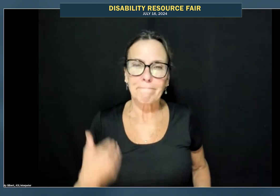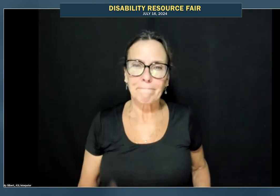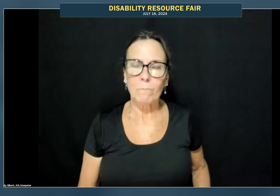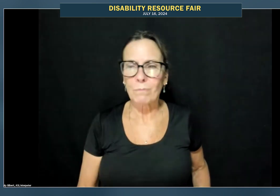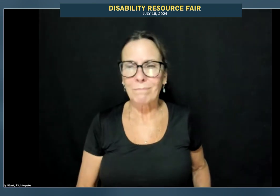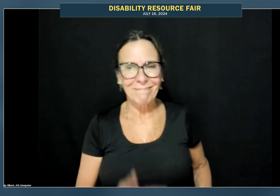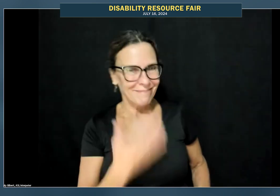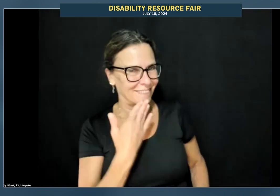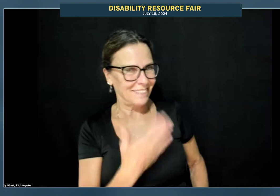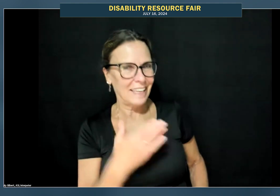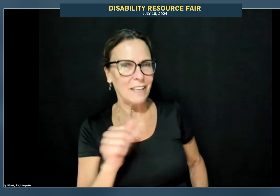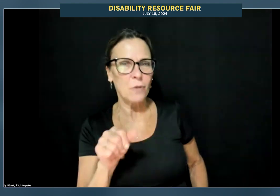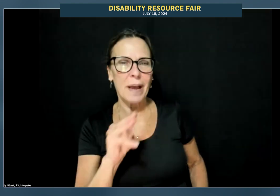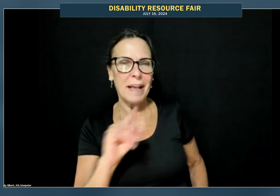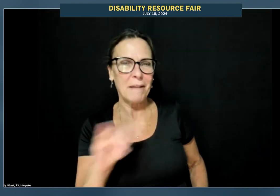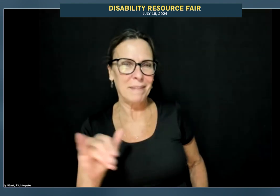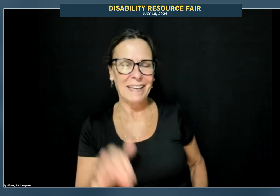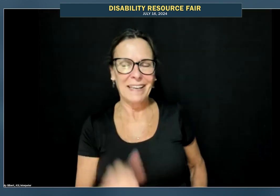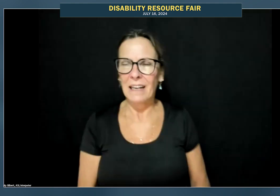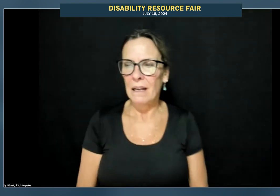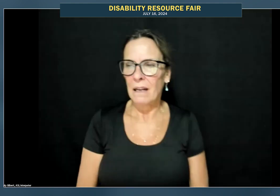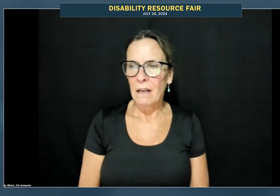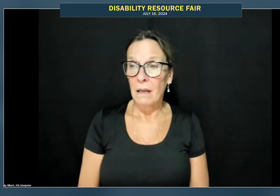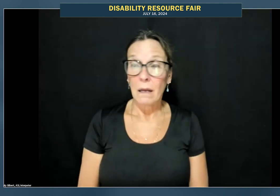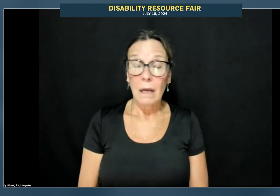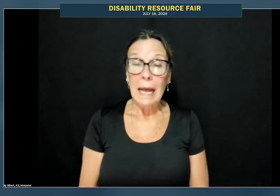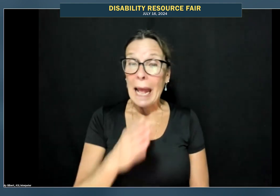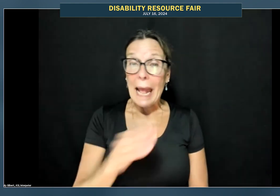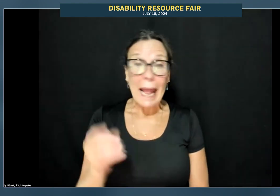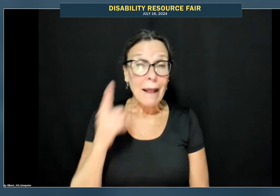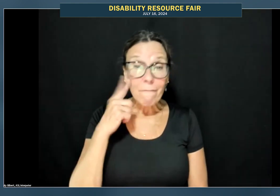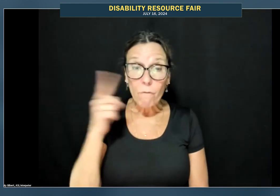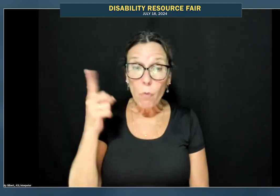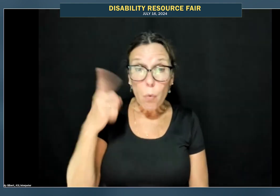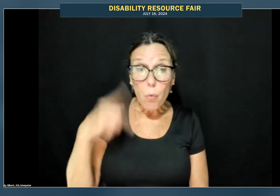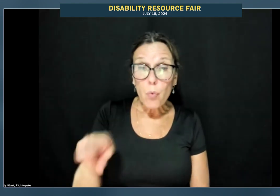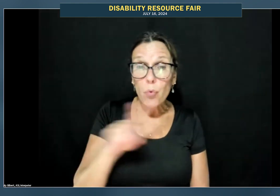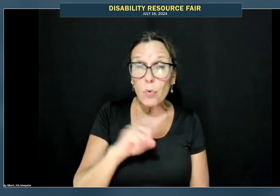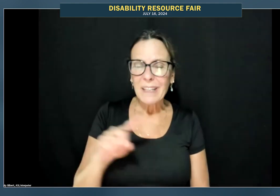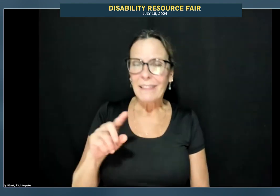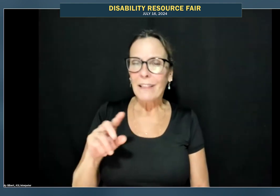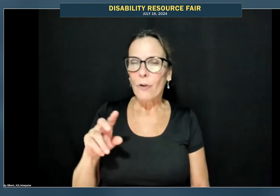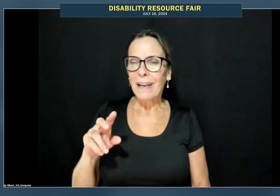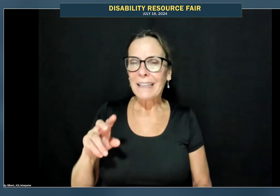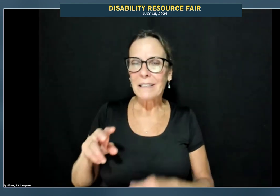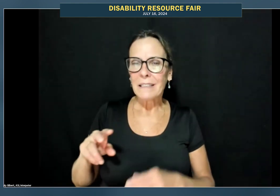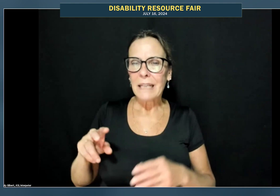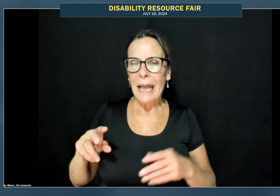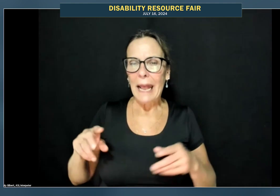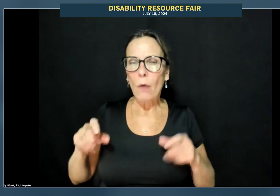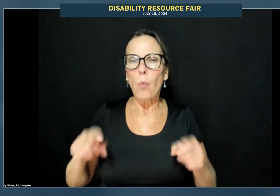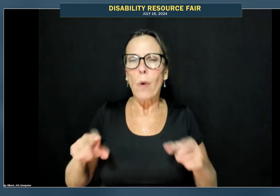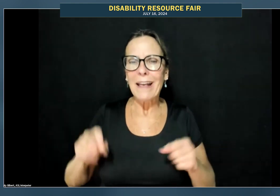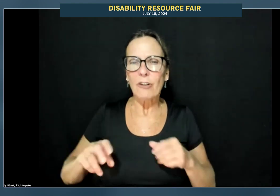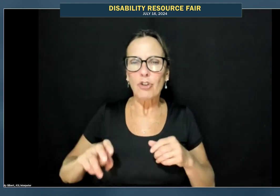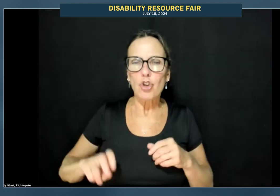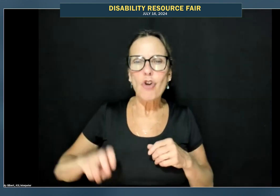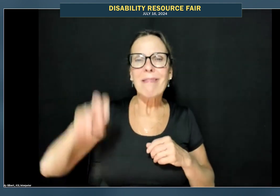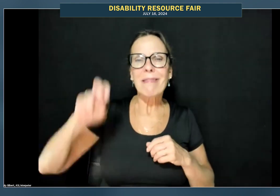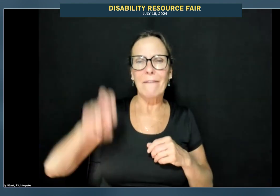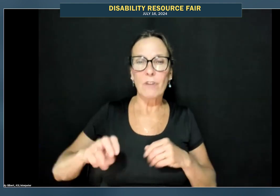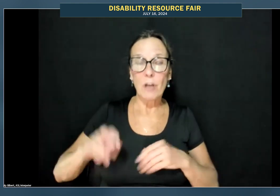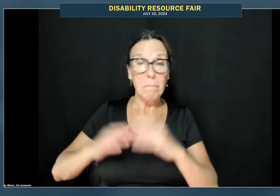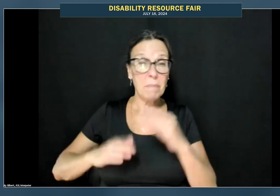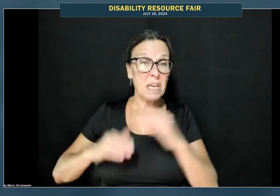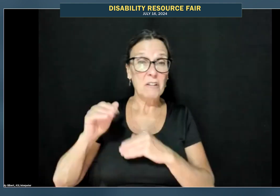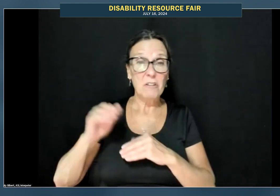Thank you, Amy. And for those that may have noticed, there's a wheelchair lift being built at 41 as an